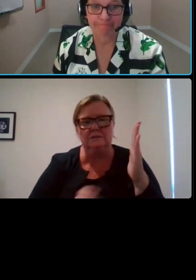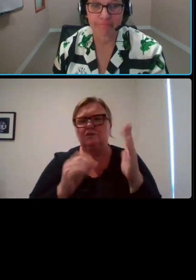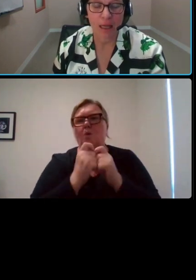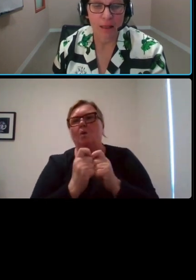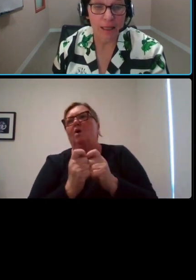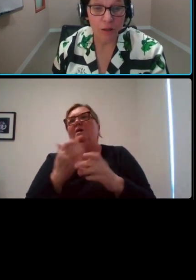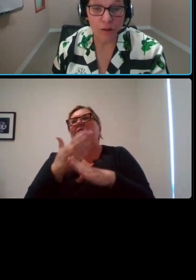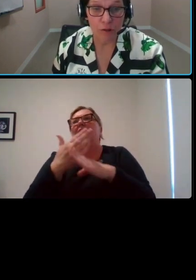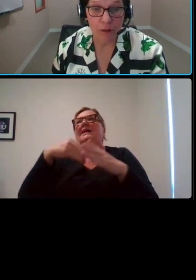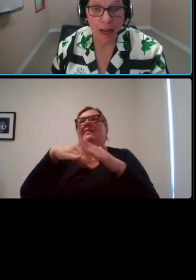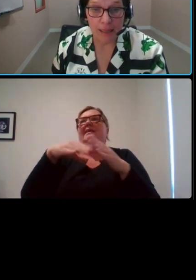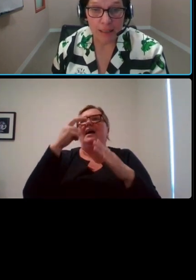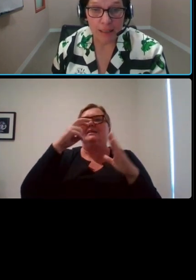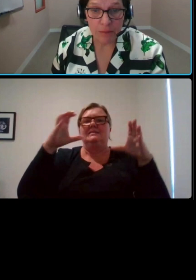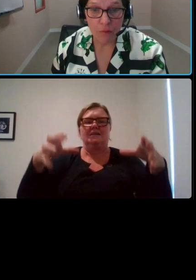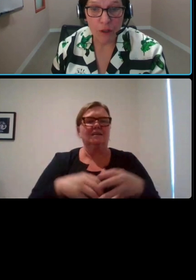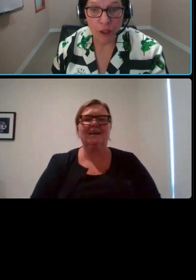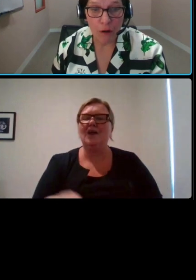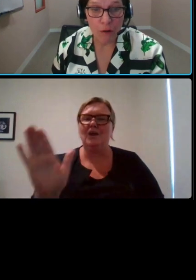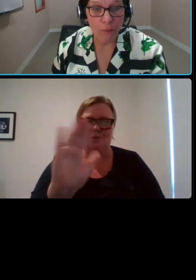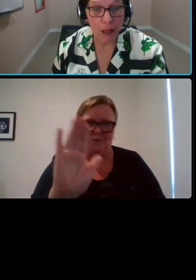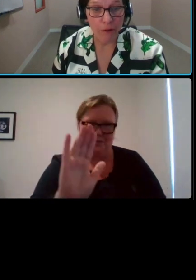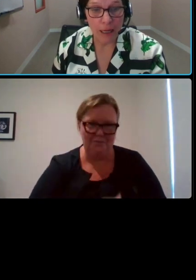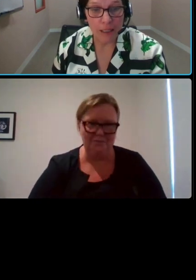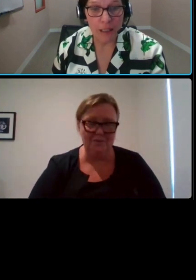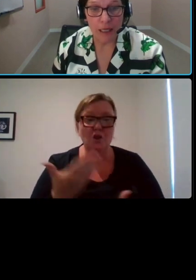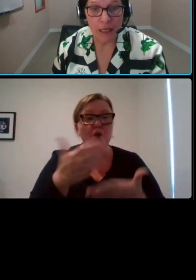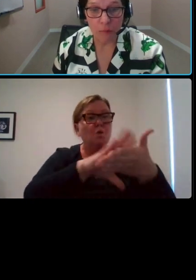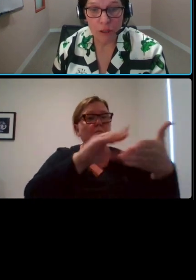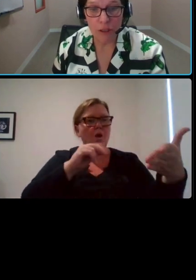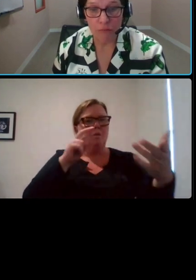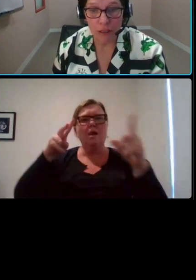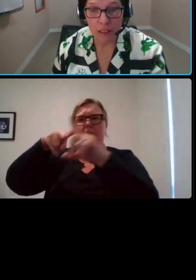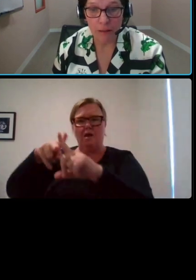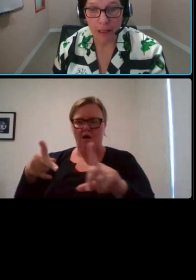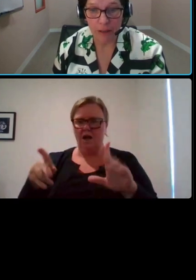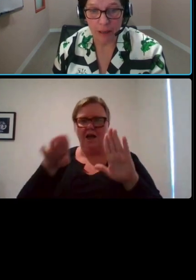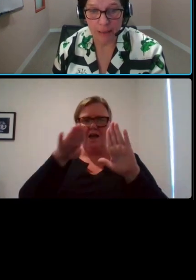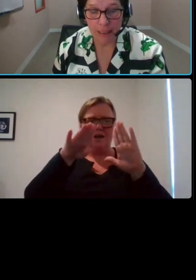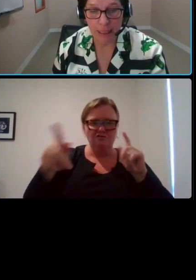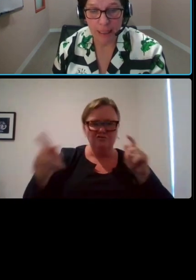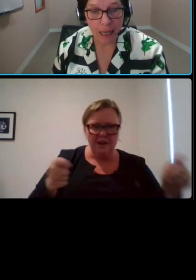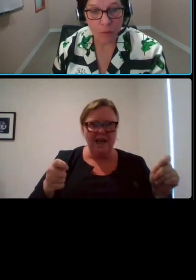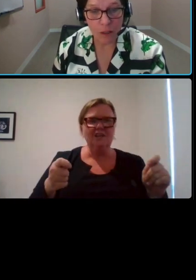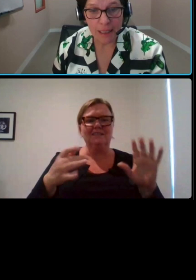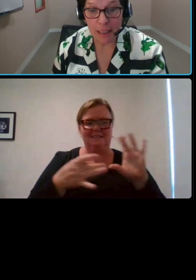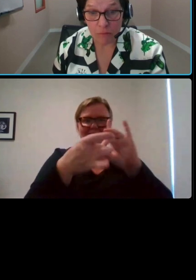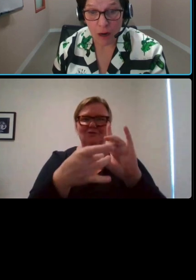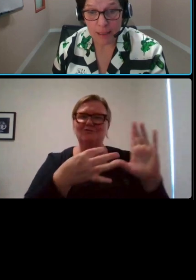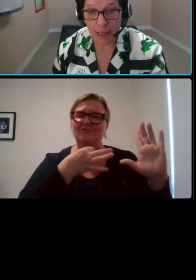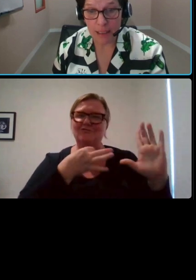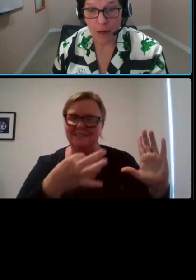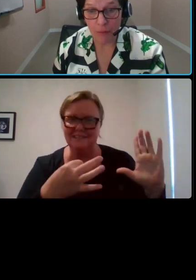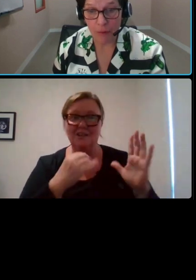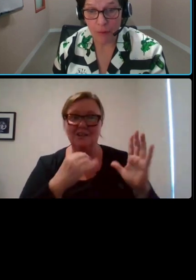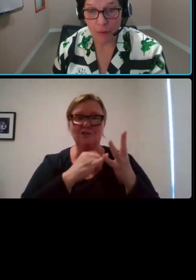sector. That's not true. As I mentioned before, the new model will apply regulation that is proportionate to risks being addressed. In other words, it's